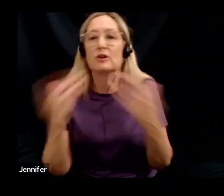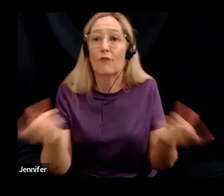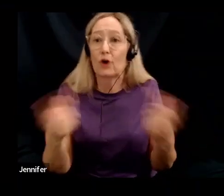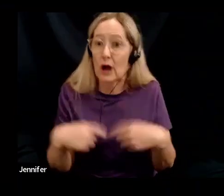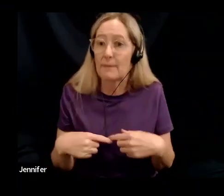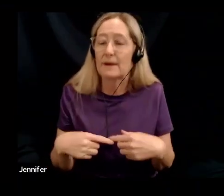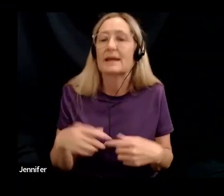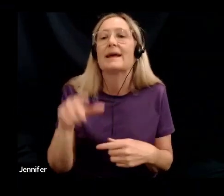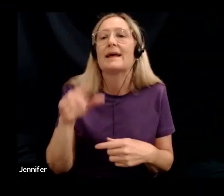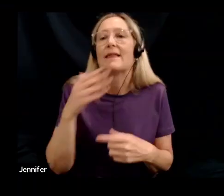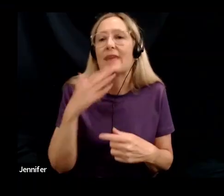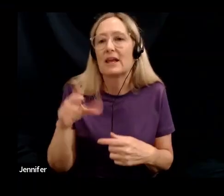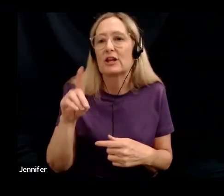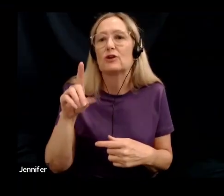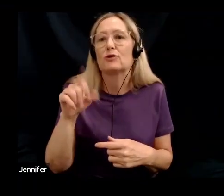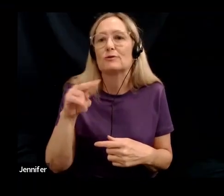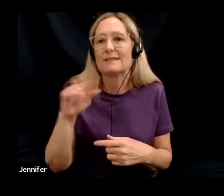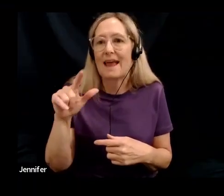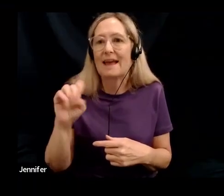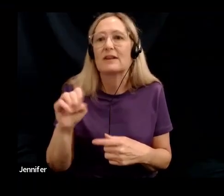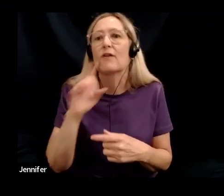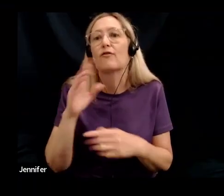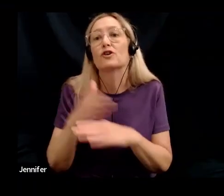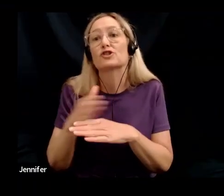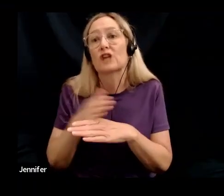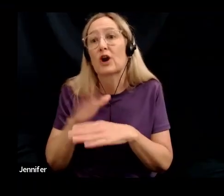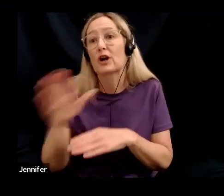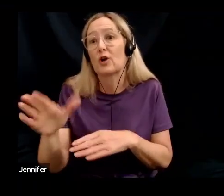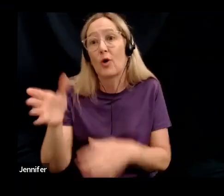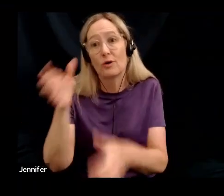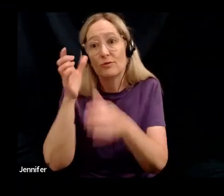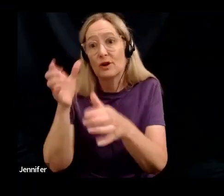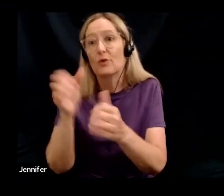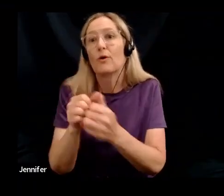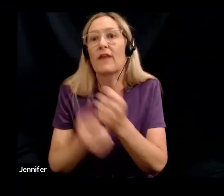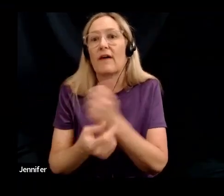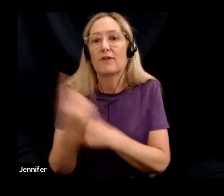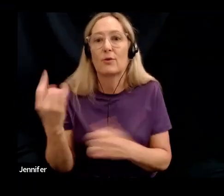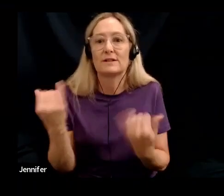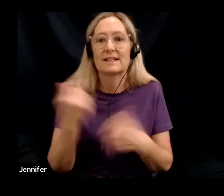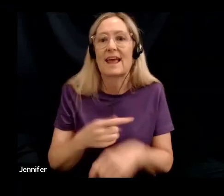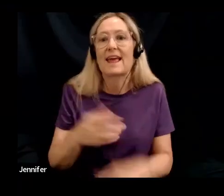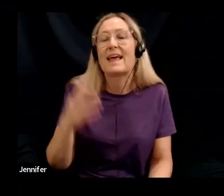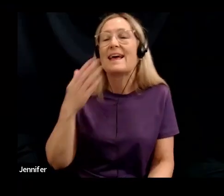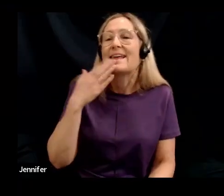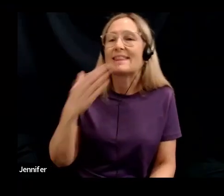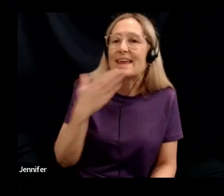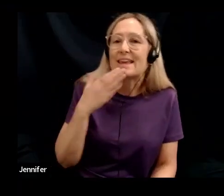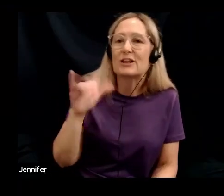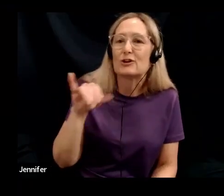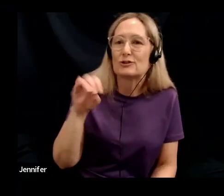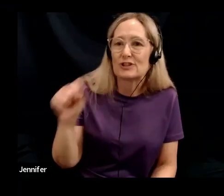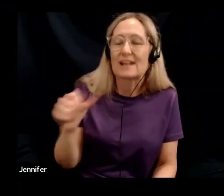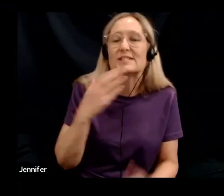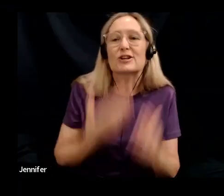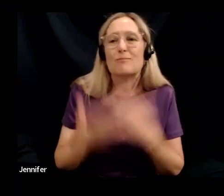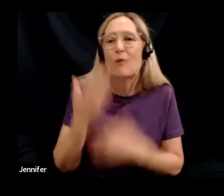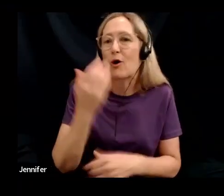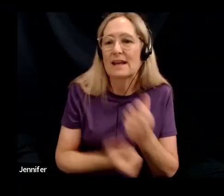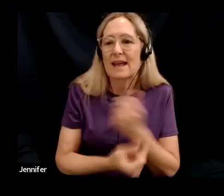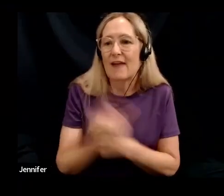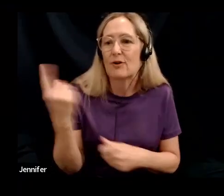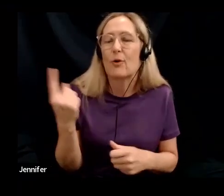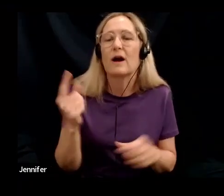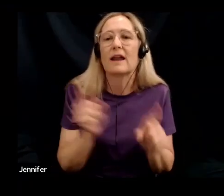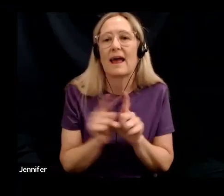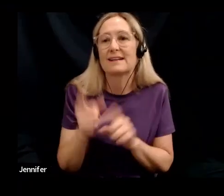to share your expertise on this vital topic, and I'll pass it over to you. Great. Thank you, Jess. Good morning, everyone. As